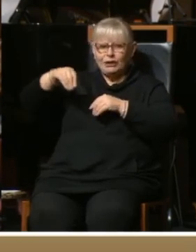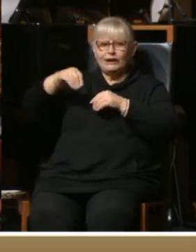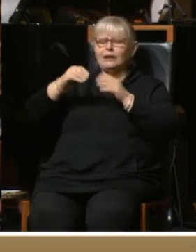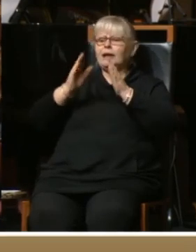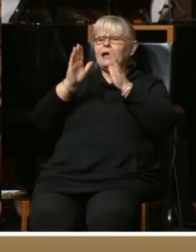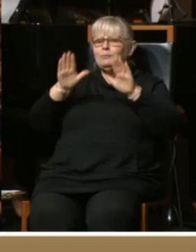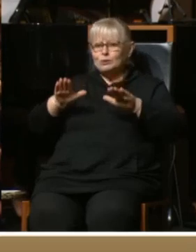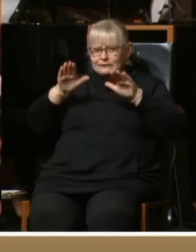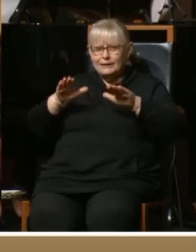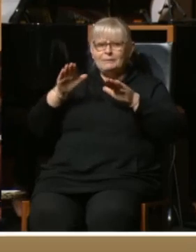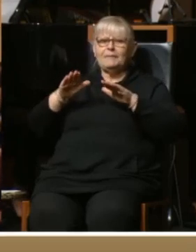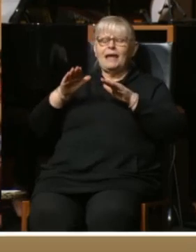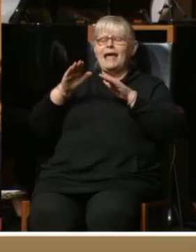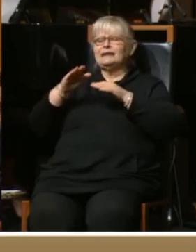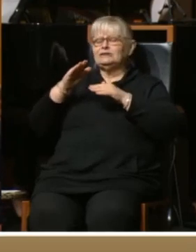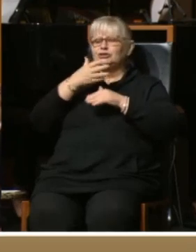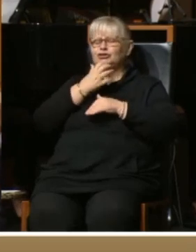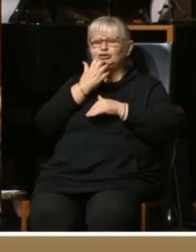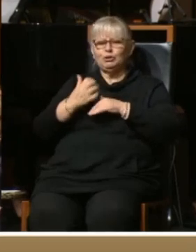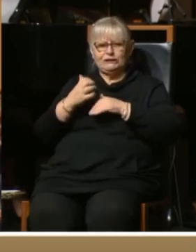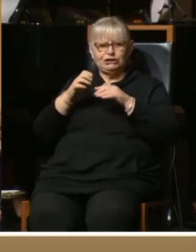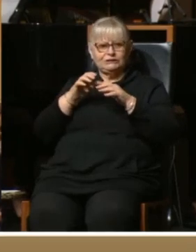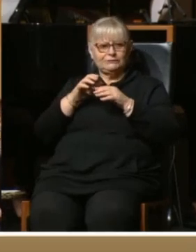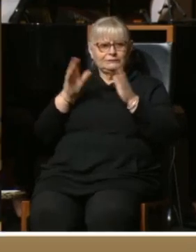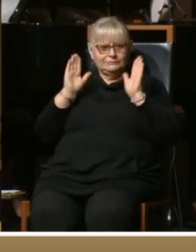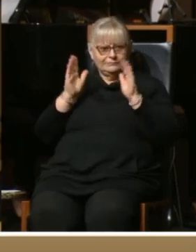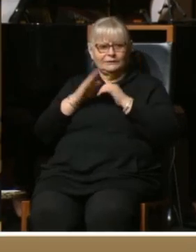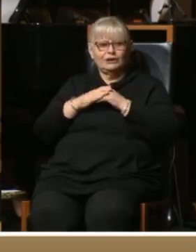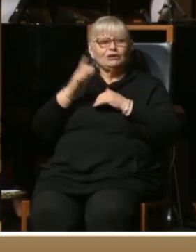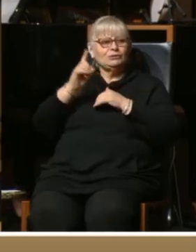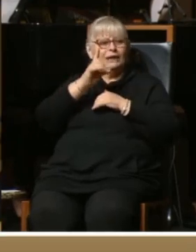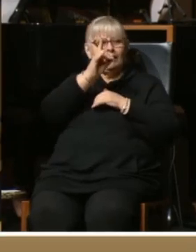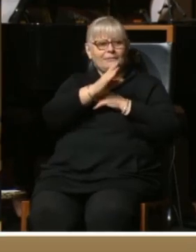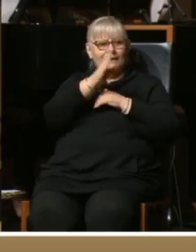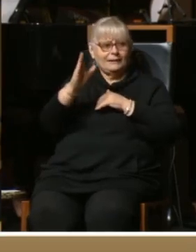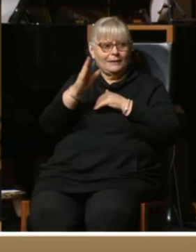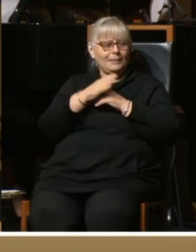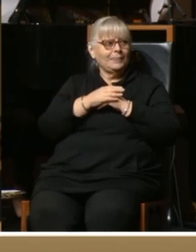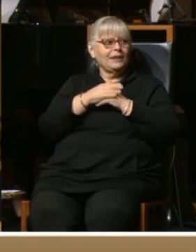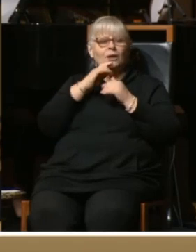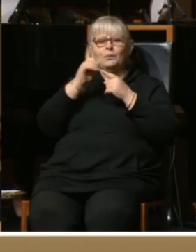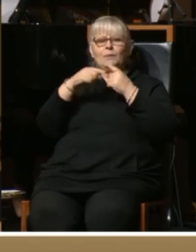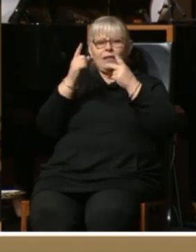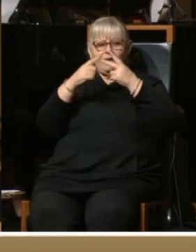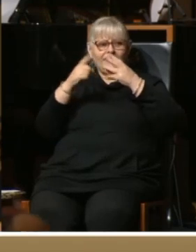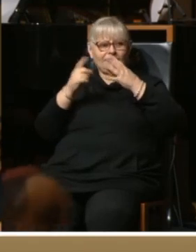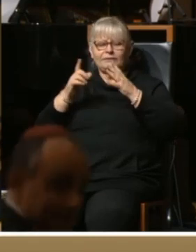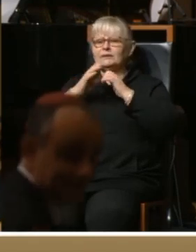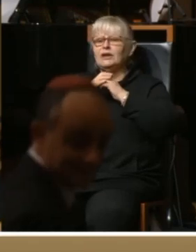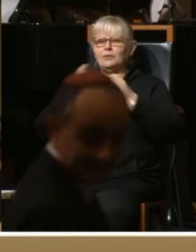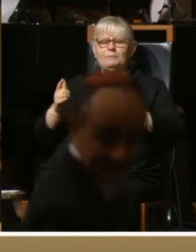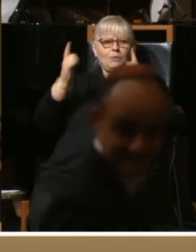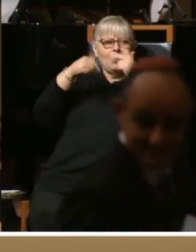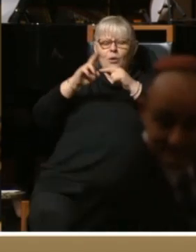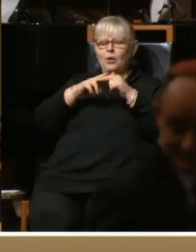and Jewish faiths. Today's blessings will be given by the Very Reverend Richard Thompson, CSM, the Vicar General of